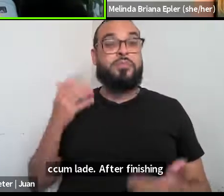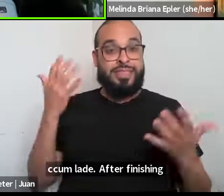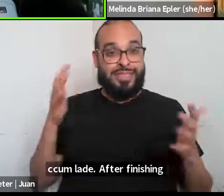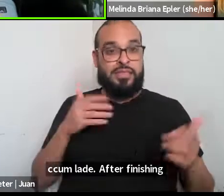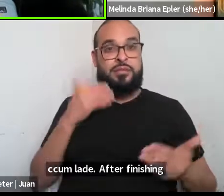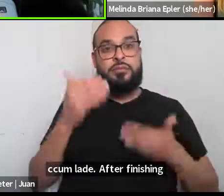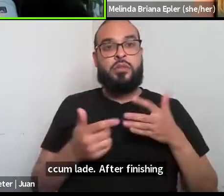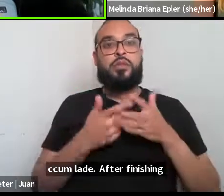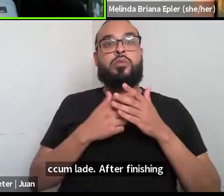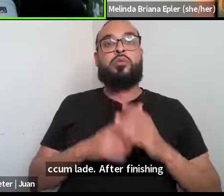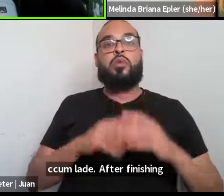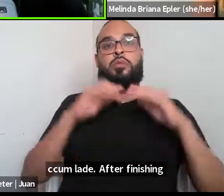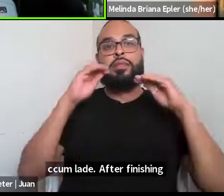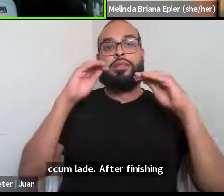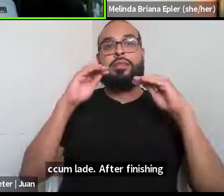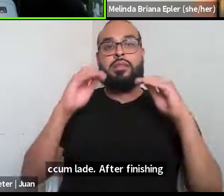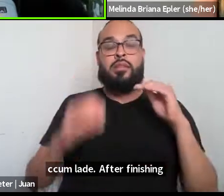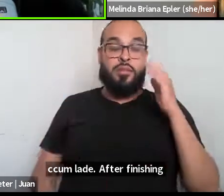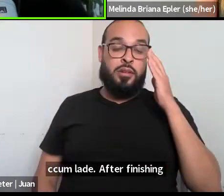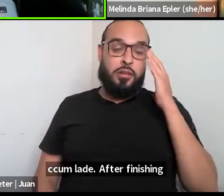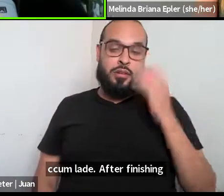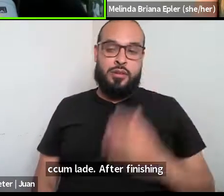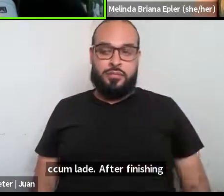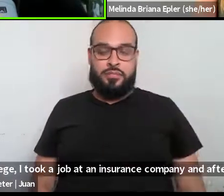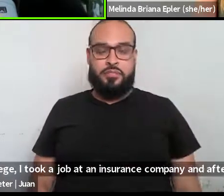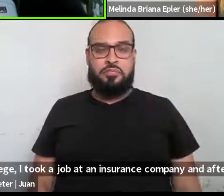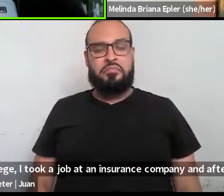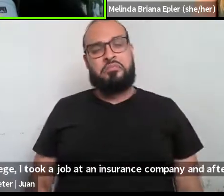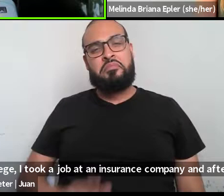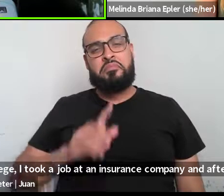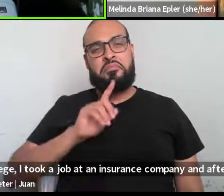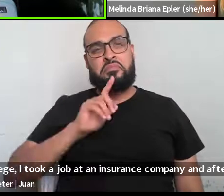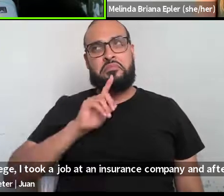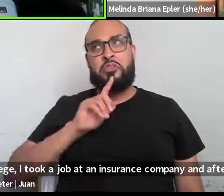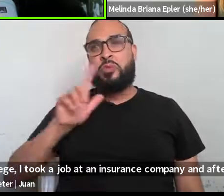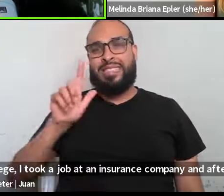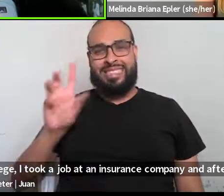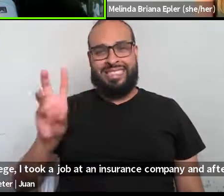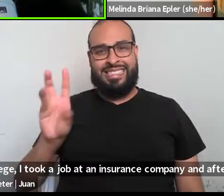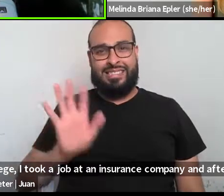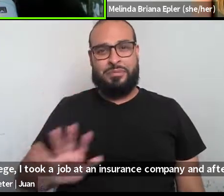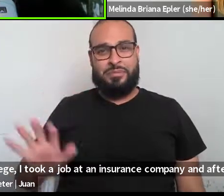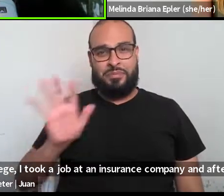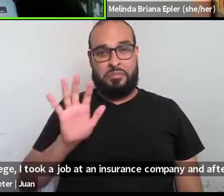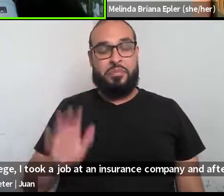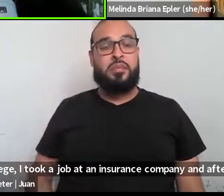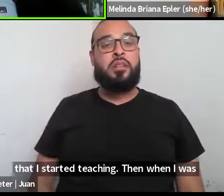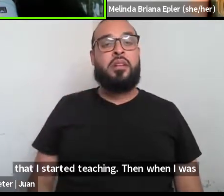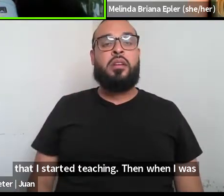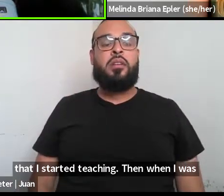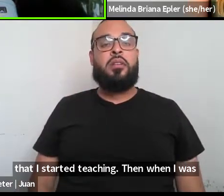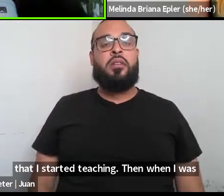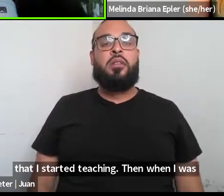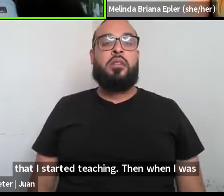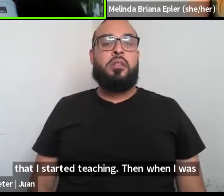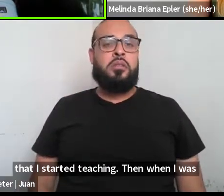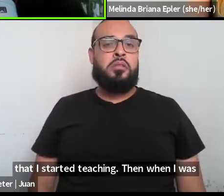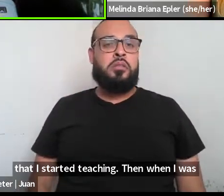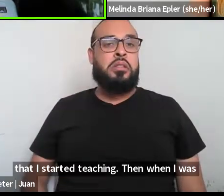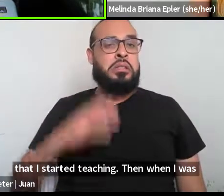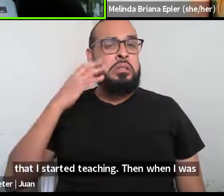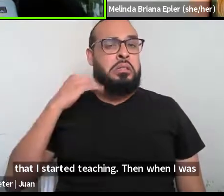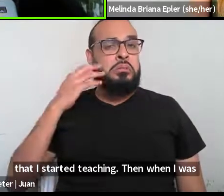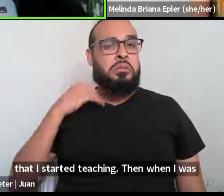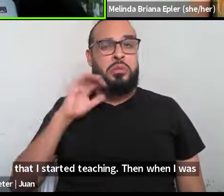teaching. And then when I was about 26, I started experiencing